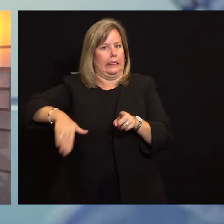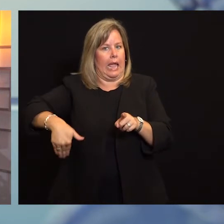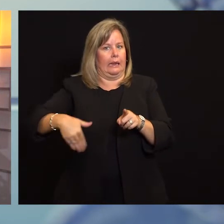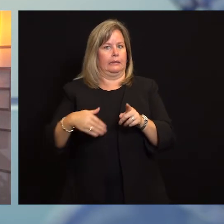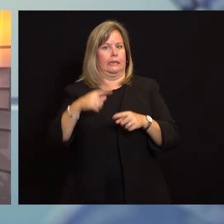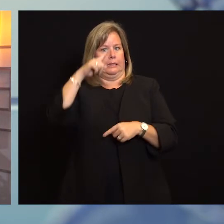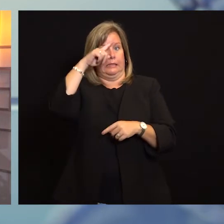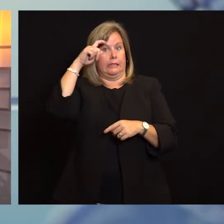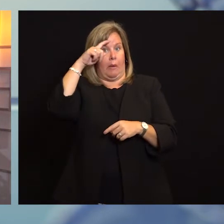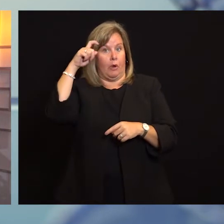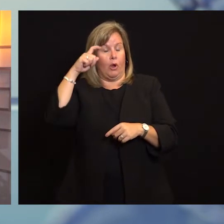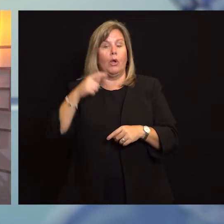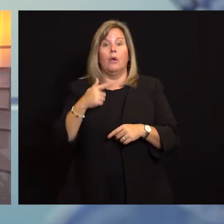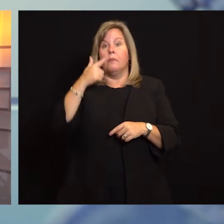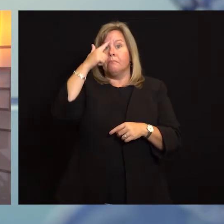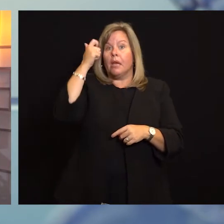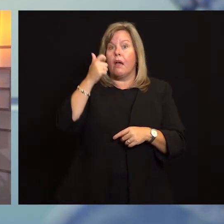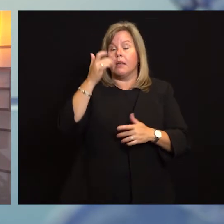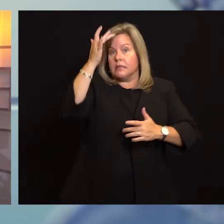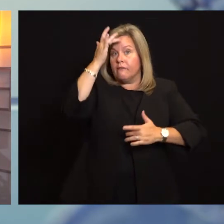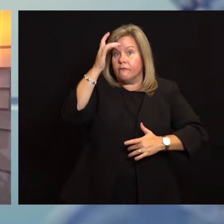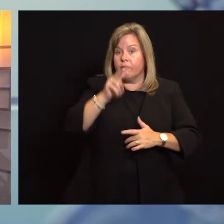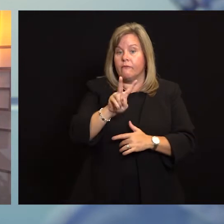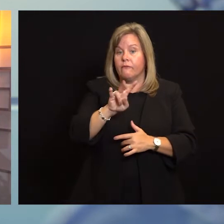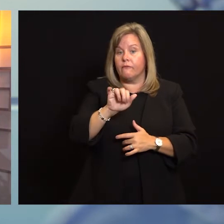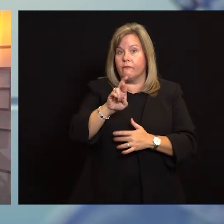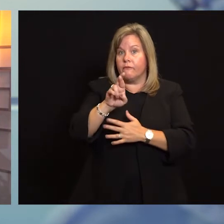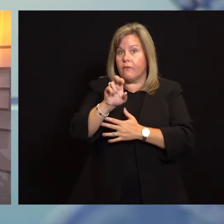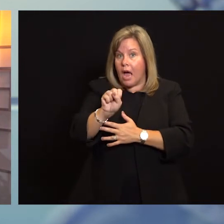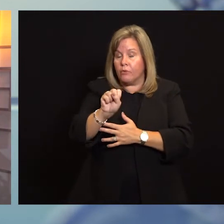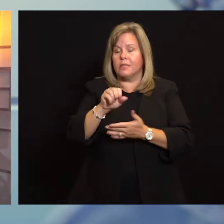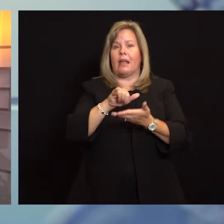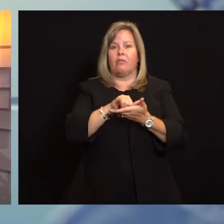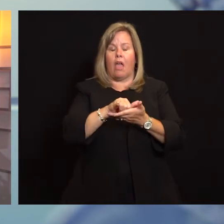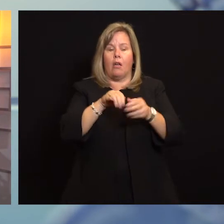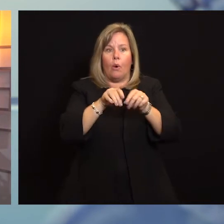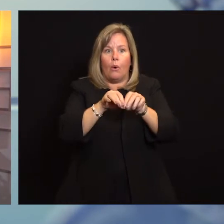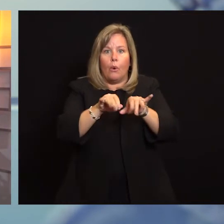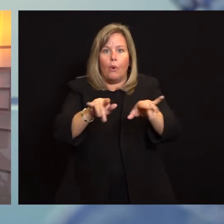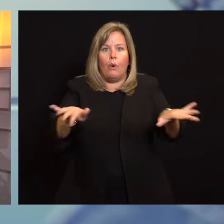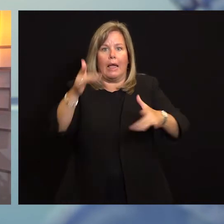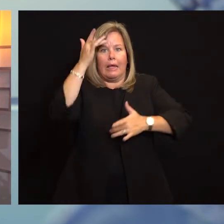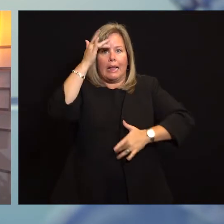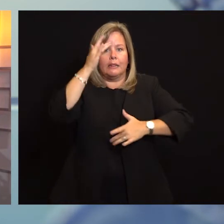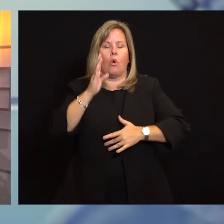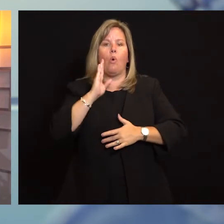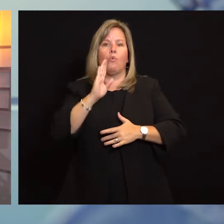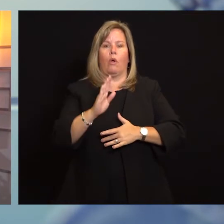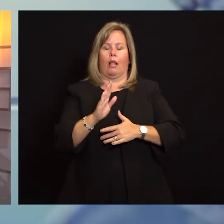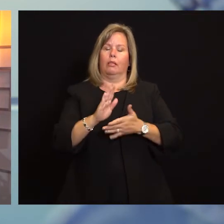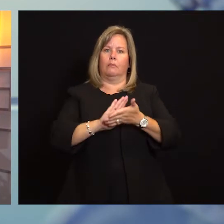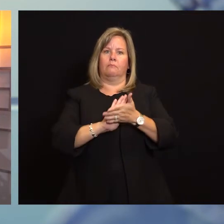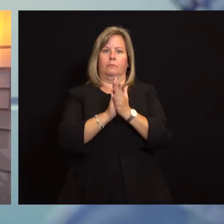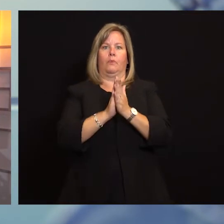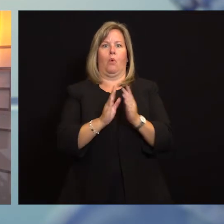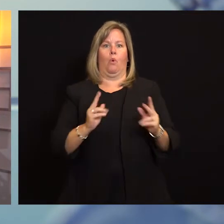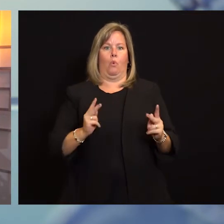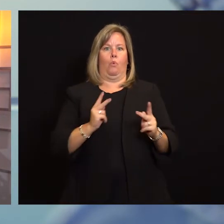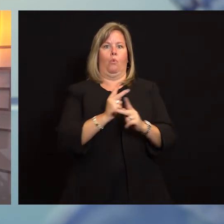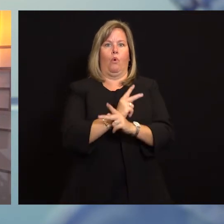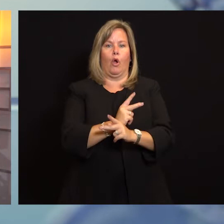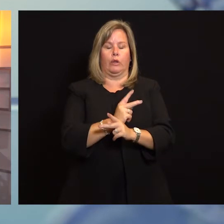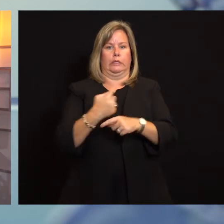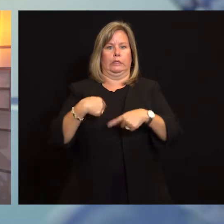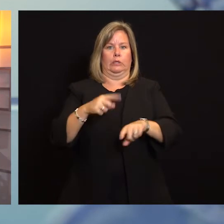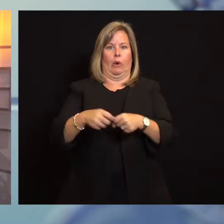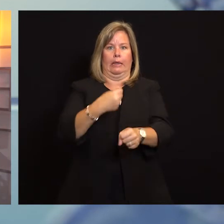that's because these viruses that cause the illnesses, they amplify over the course of the year as they're spread back